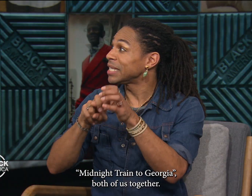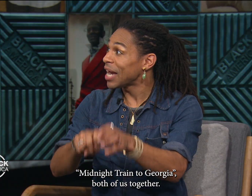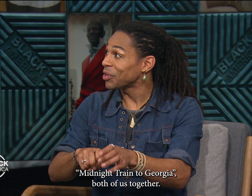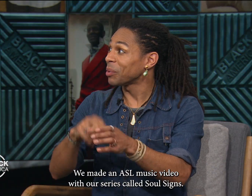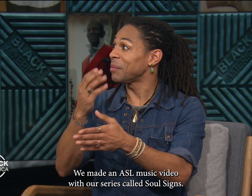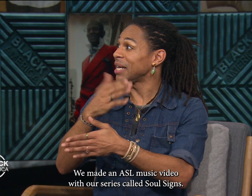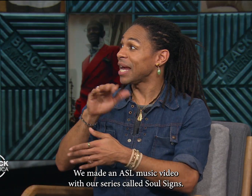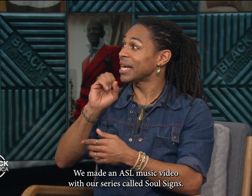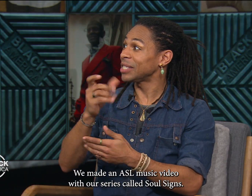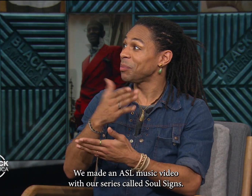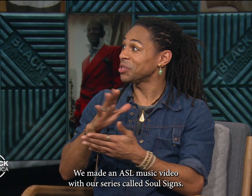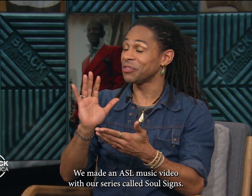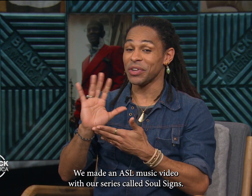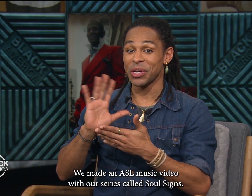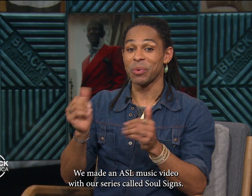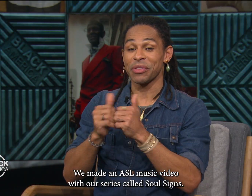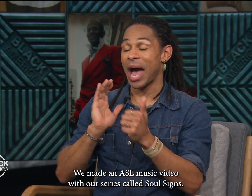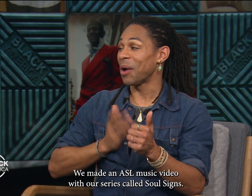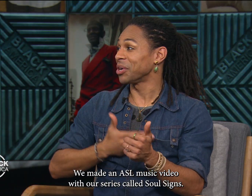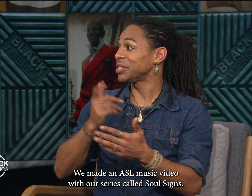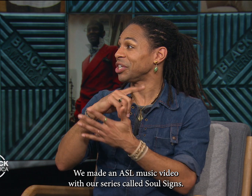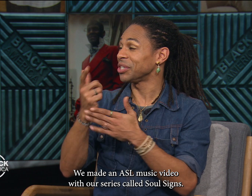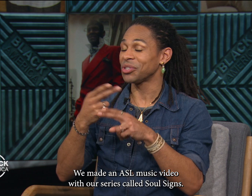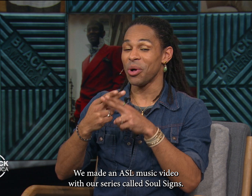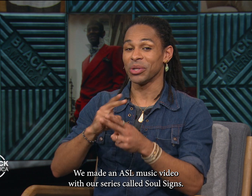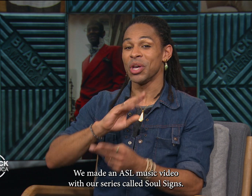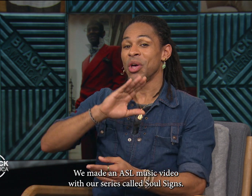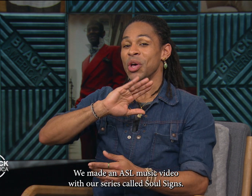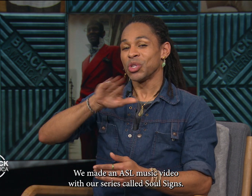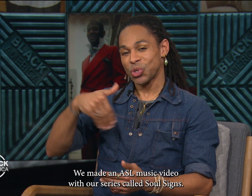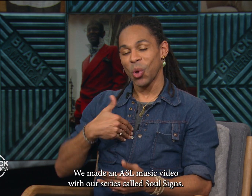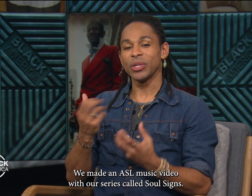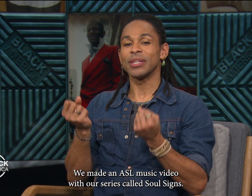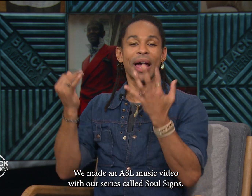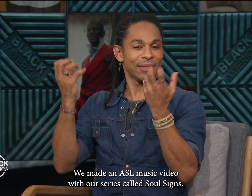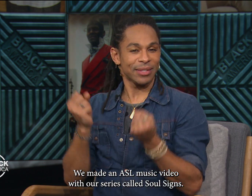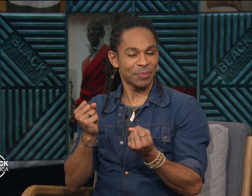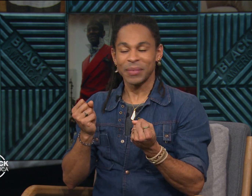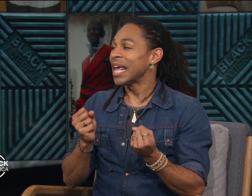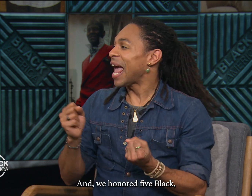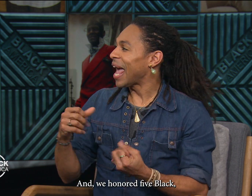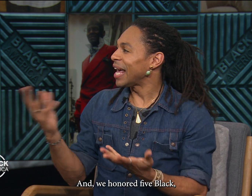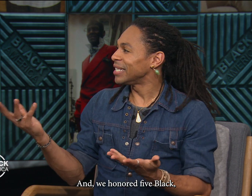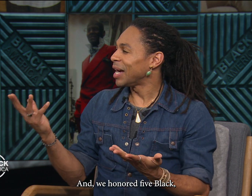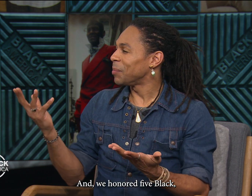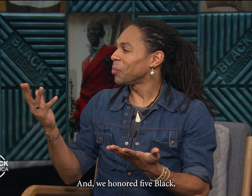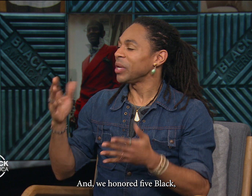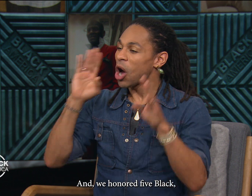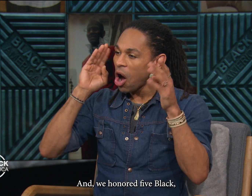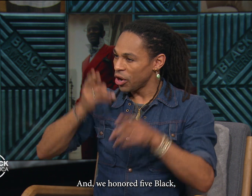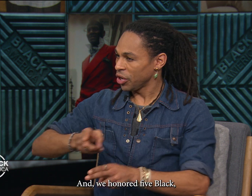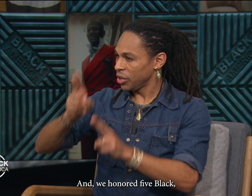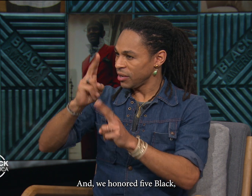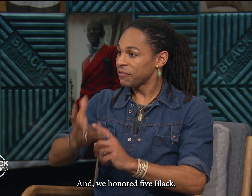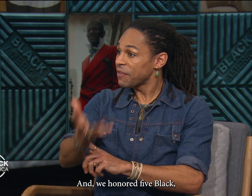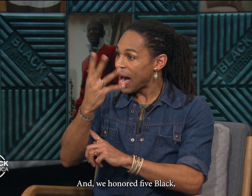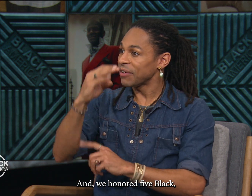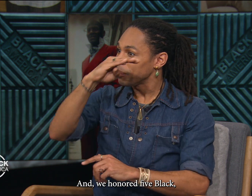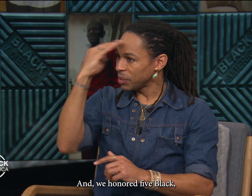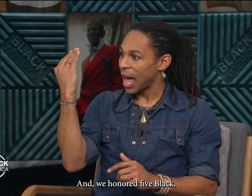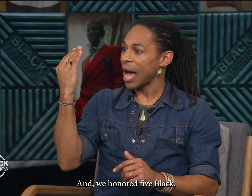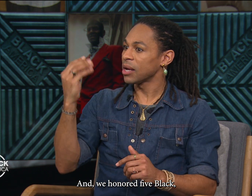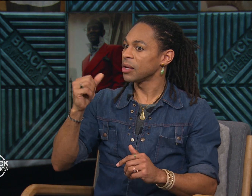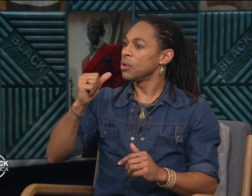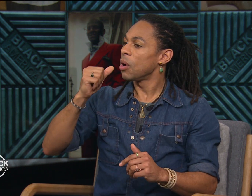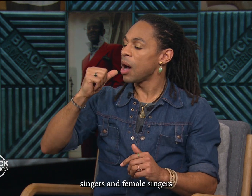of us together, we made an ASL music video with our series called Soul Signs. And we honored